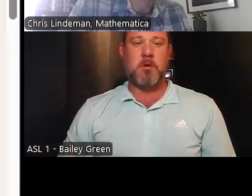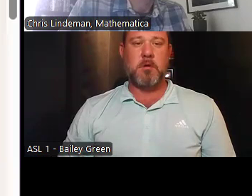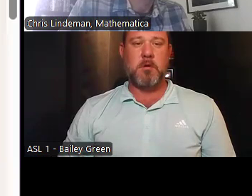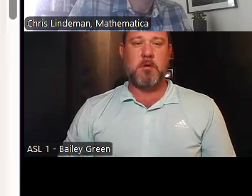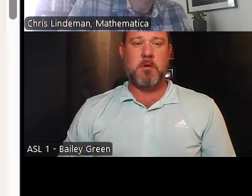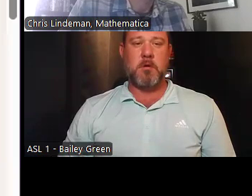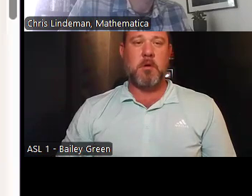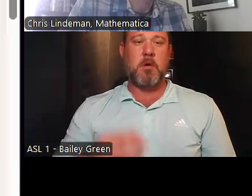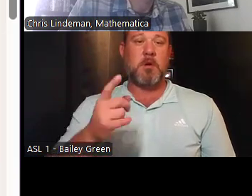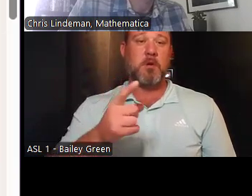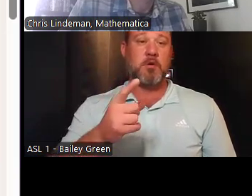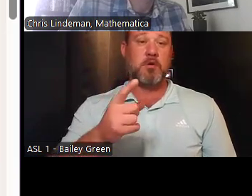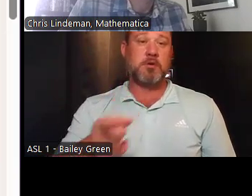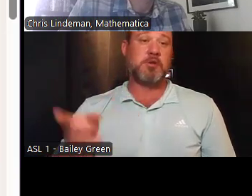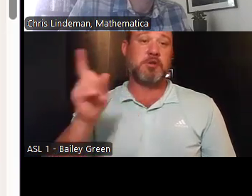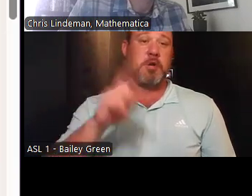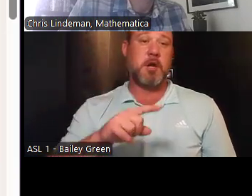to Mono County,